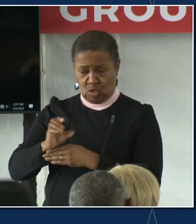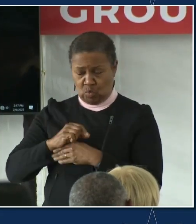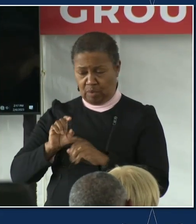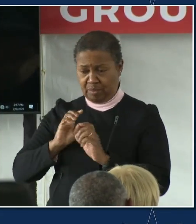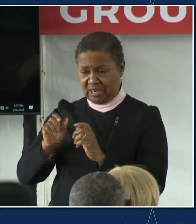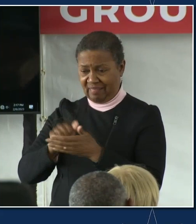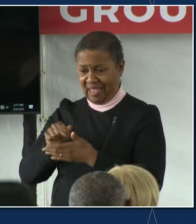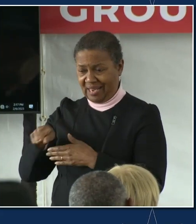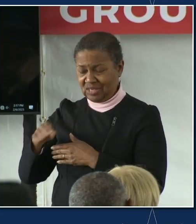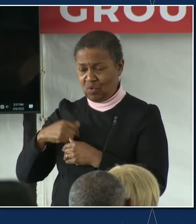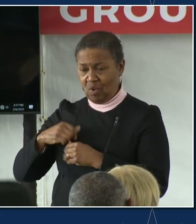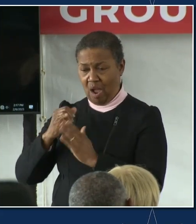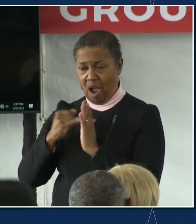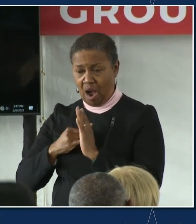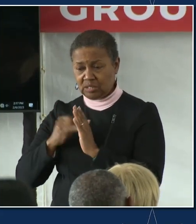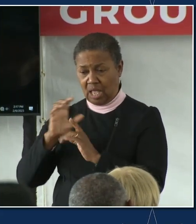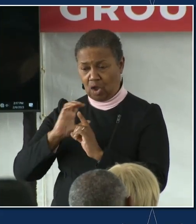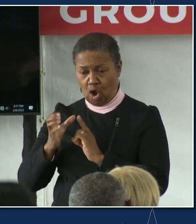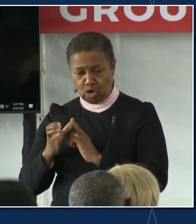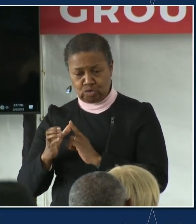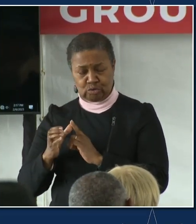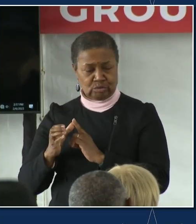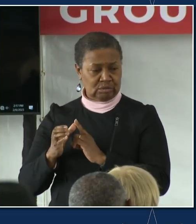putting it into arts and culture